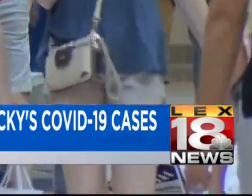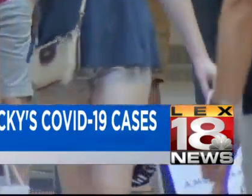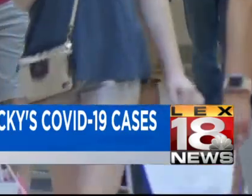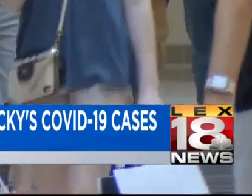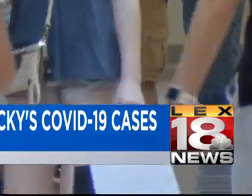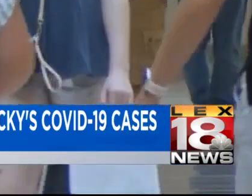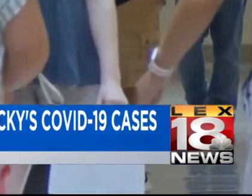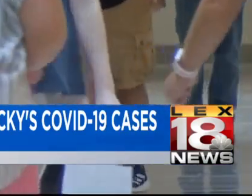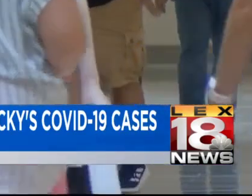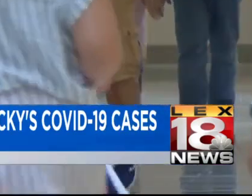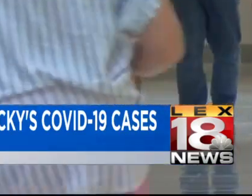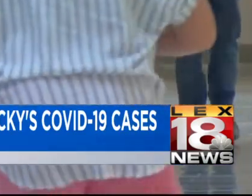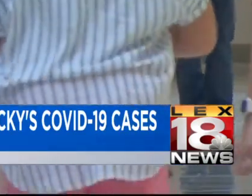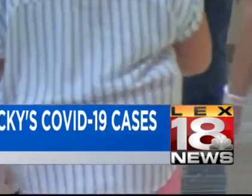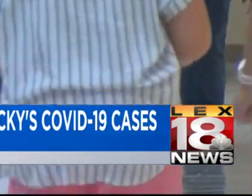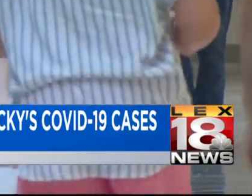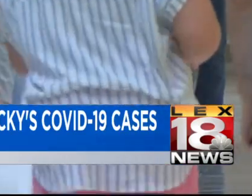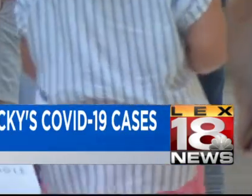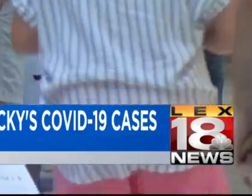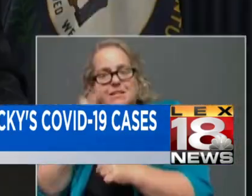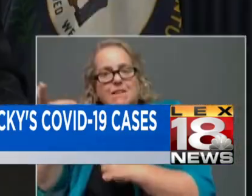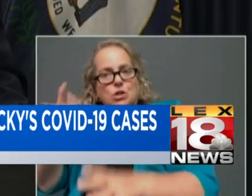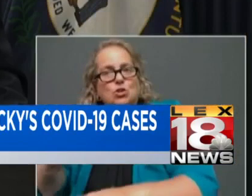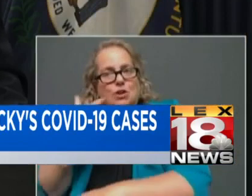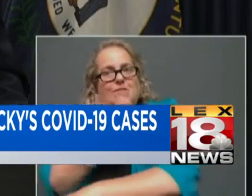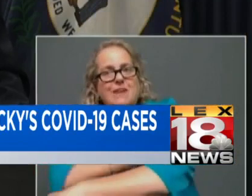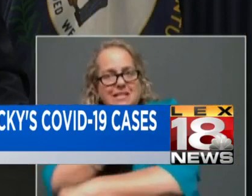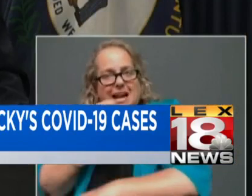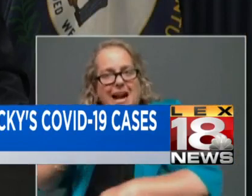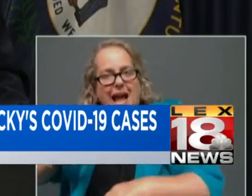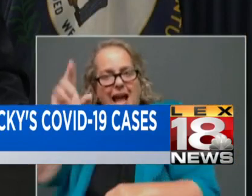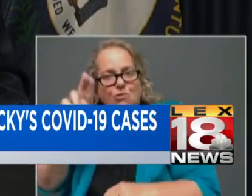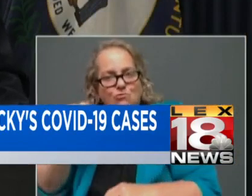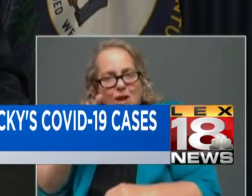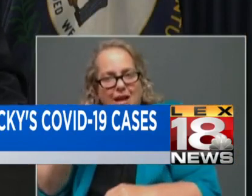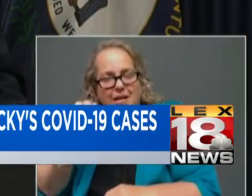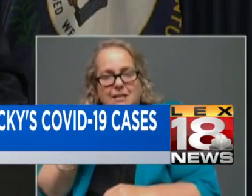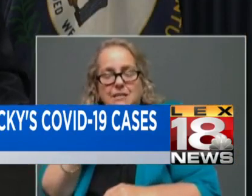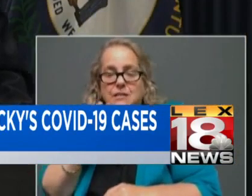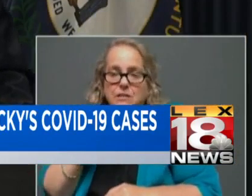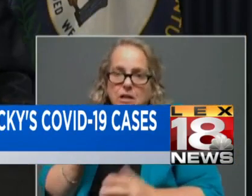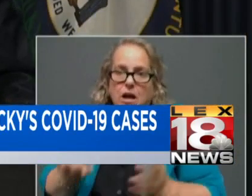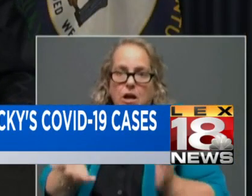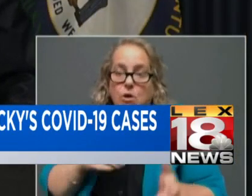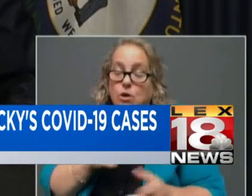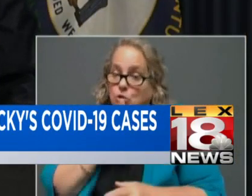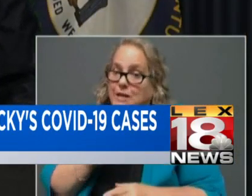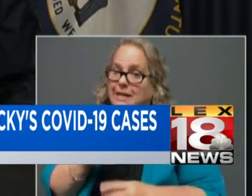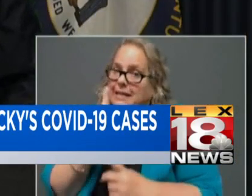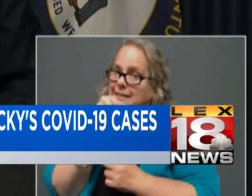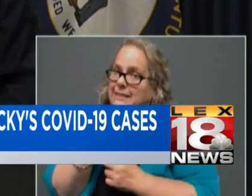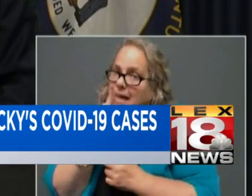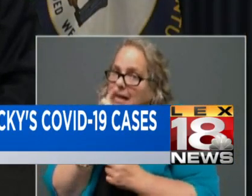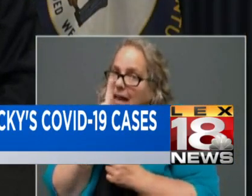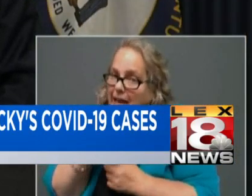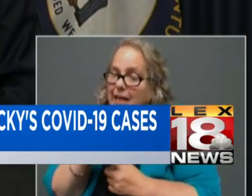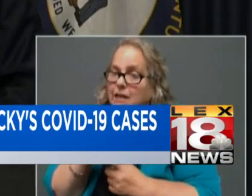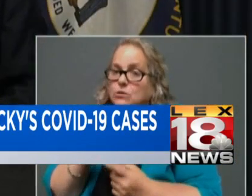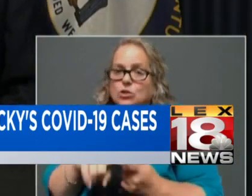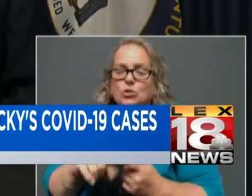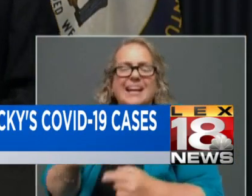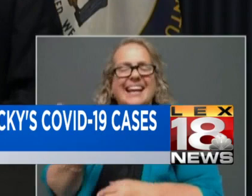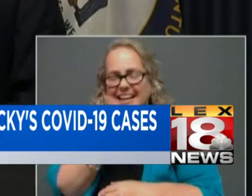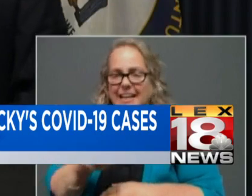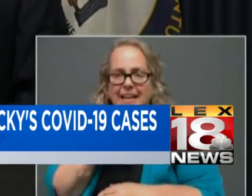against COVID-19 is not over yet. This is one that can be deadly to just about anybody. Governor